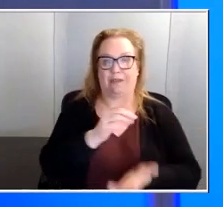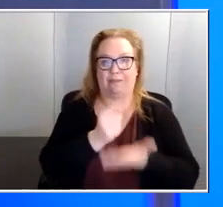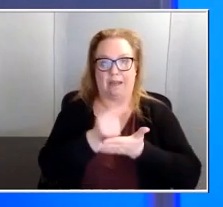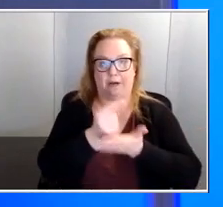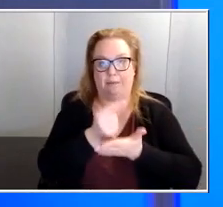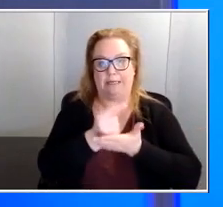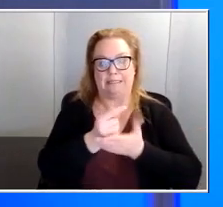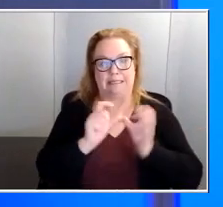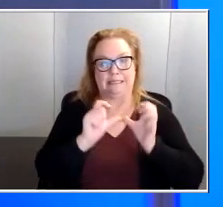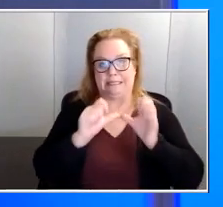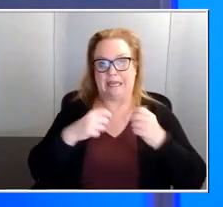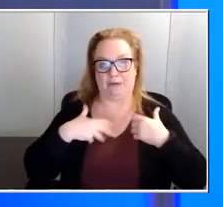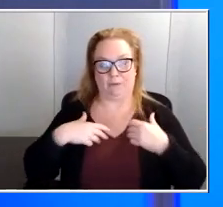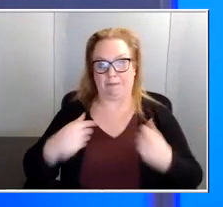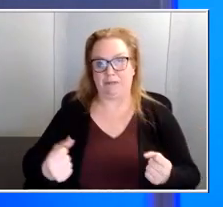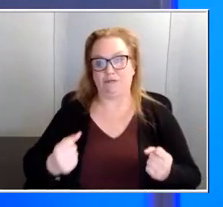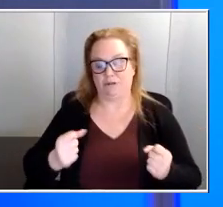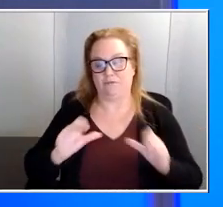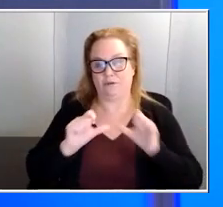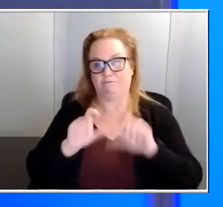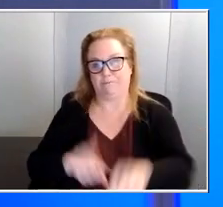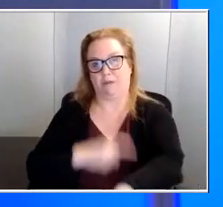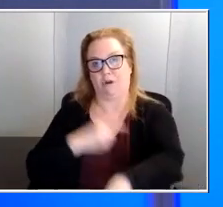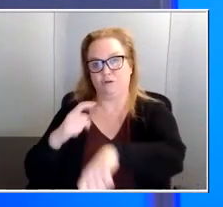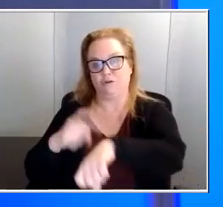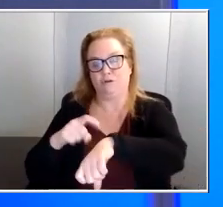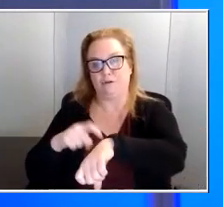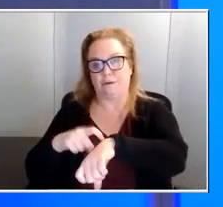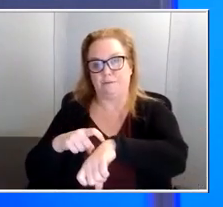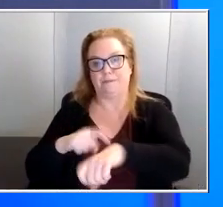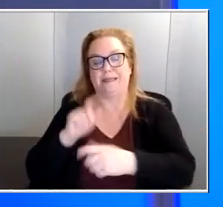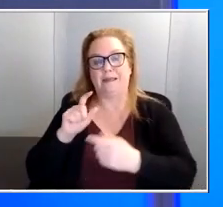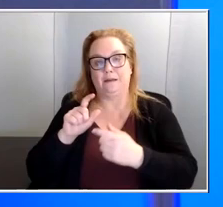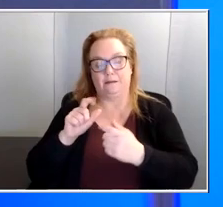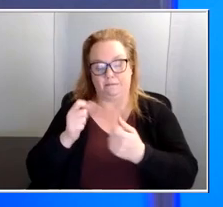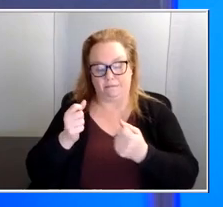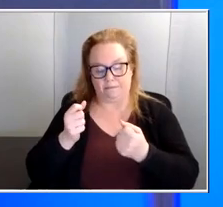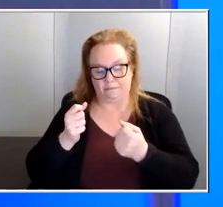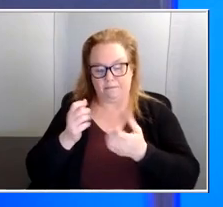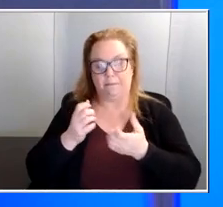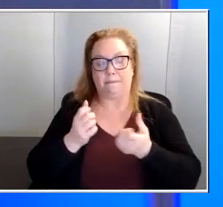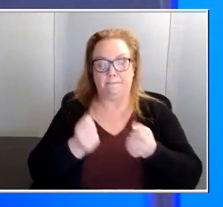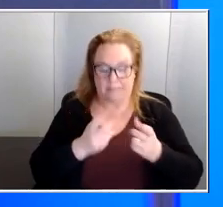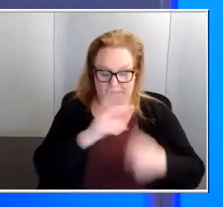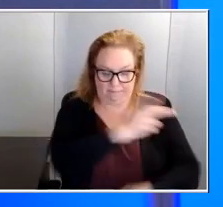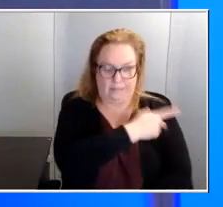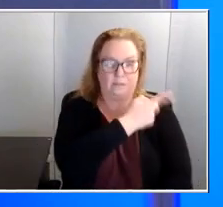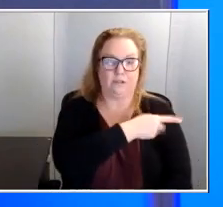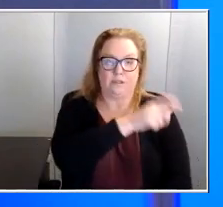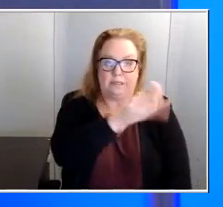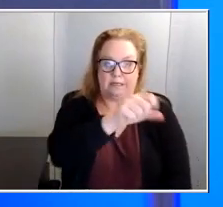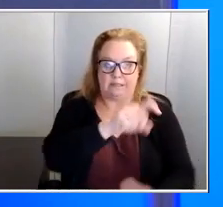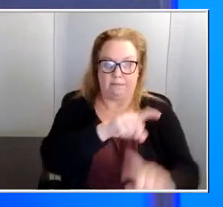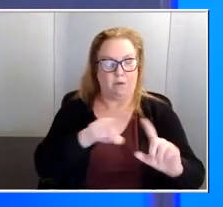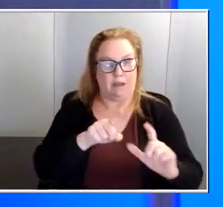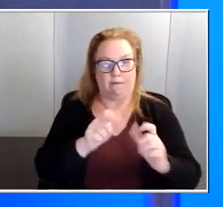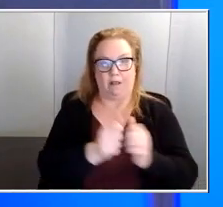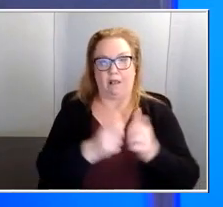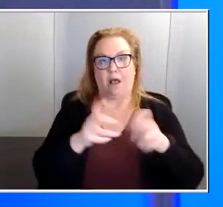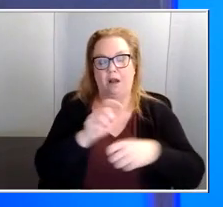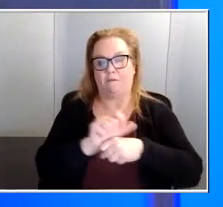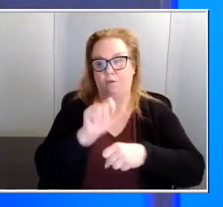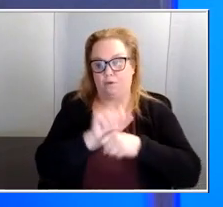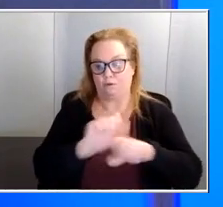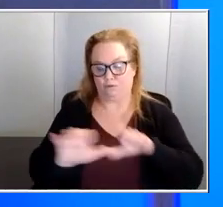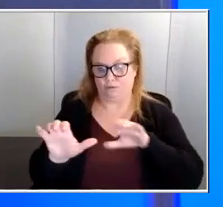stays in remission long term. A significant percentage of patients appear to be So we have our work cut out for us to further